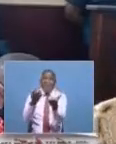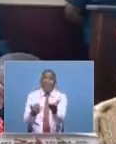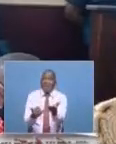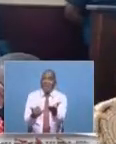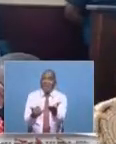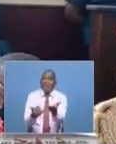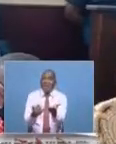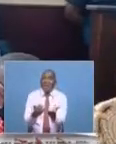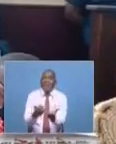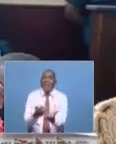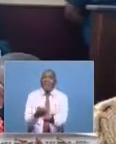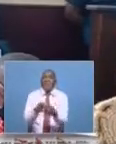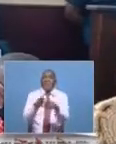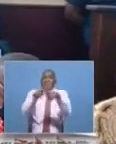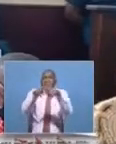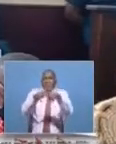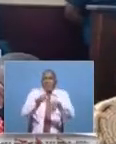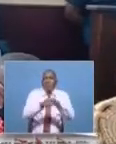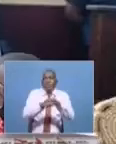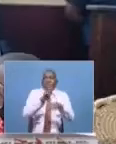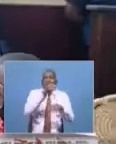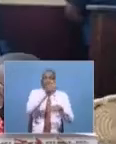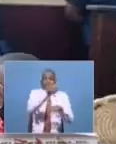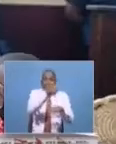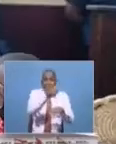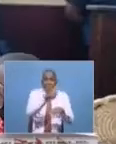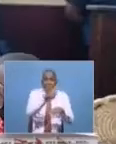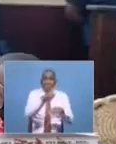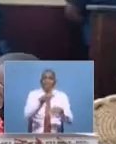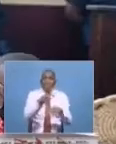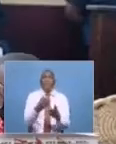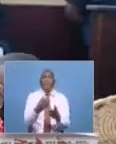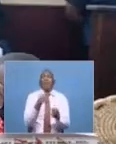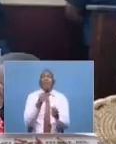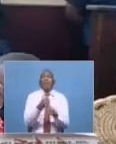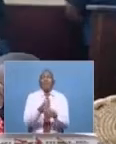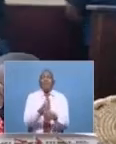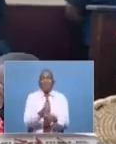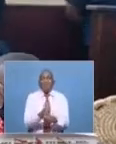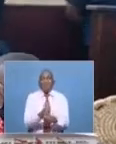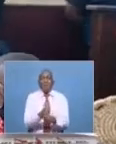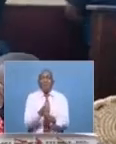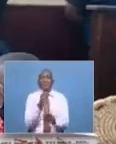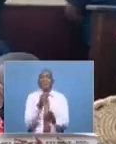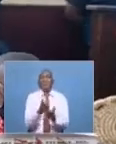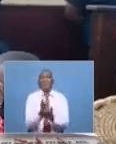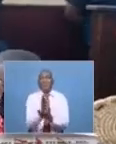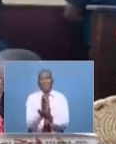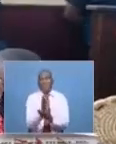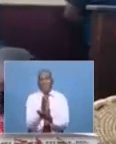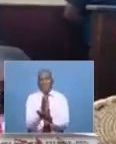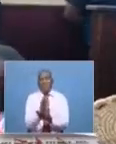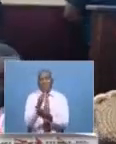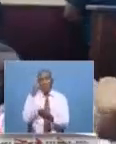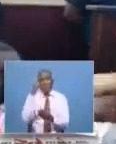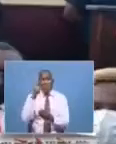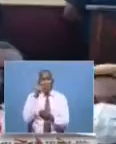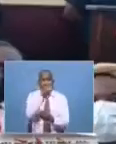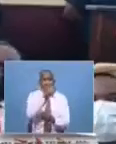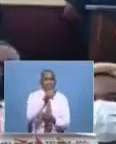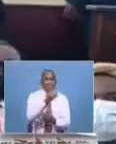own conclusive presumption, made it appropriate at that point for there to be a